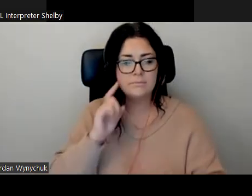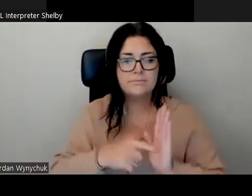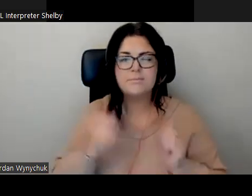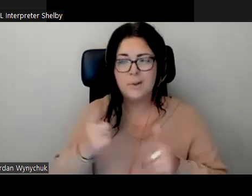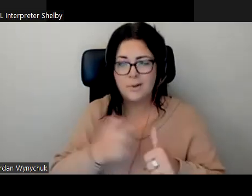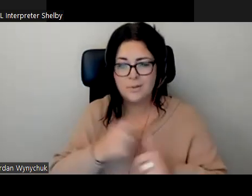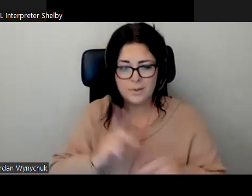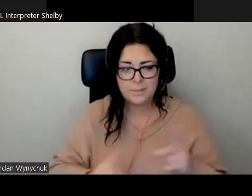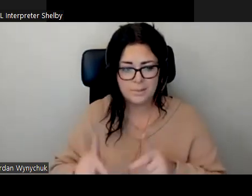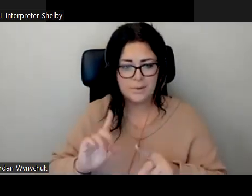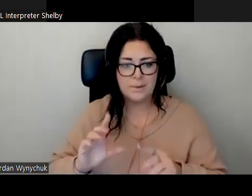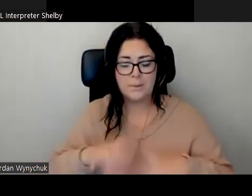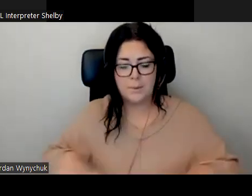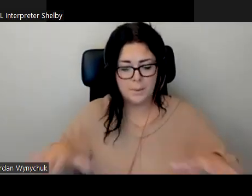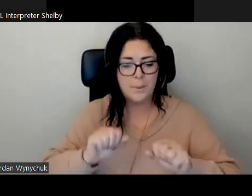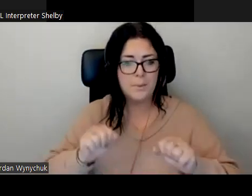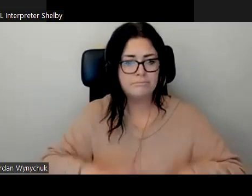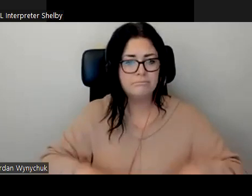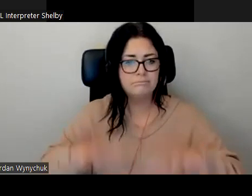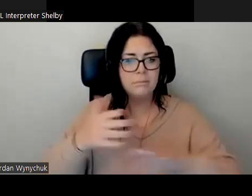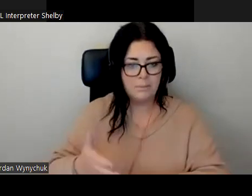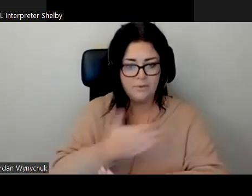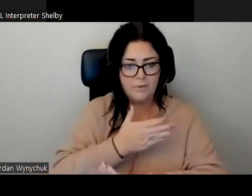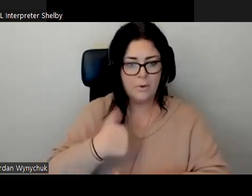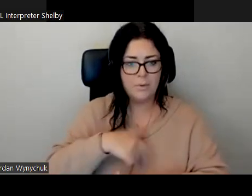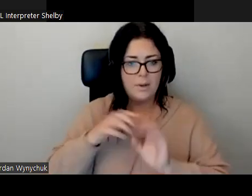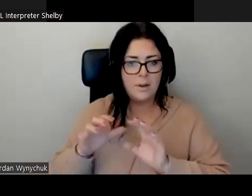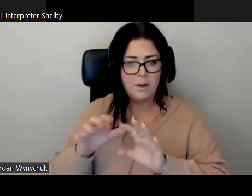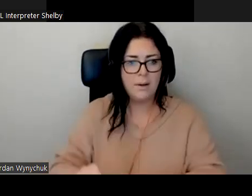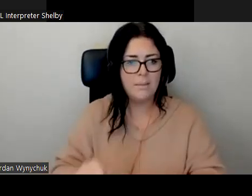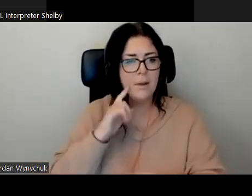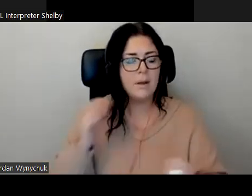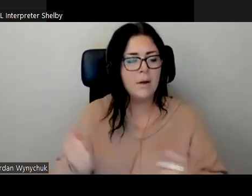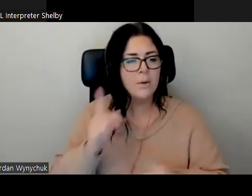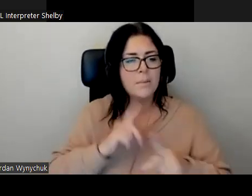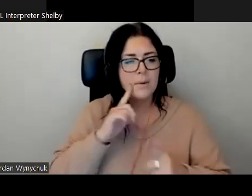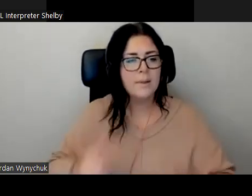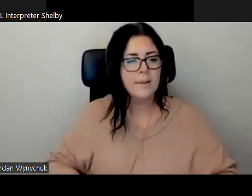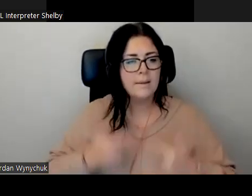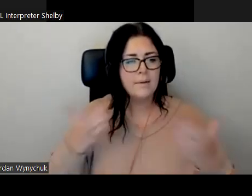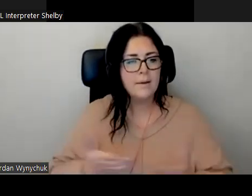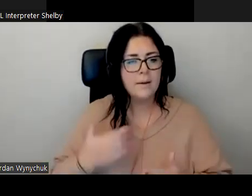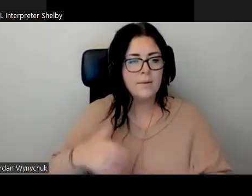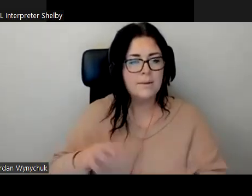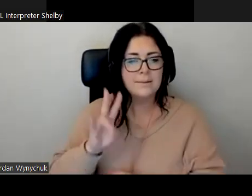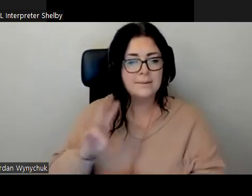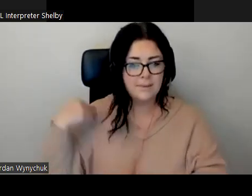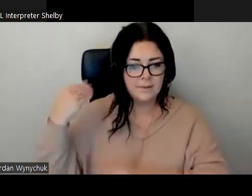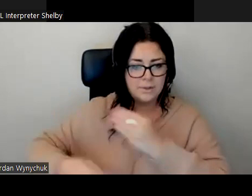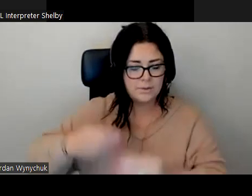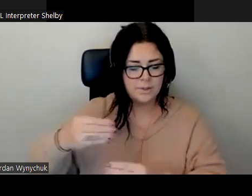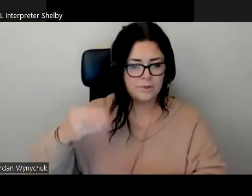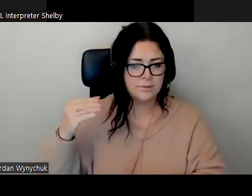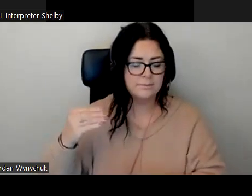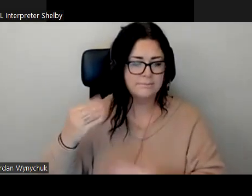before us, those who live with us now, and the 7 generations to come. As First Peoples have done